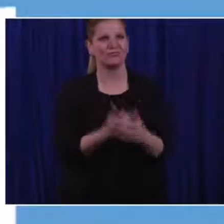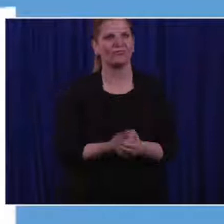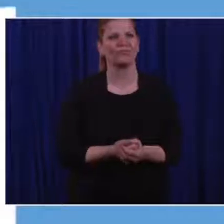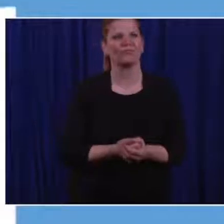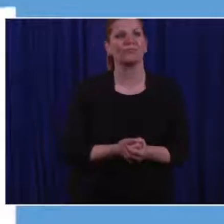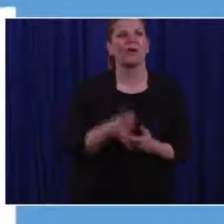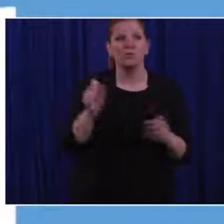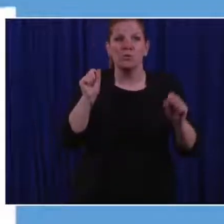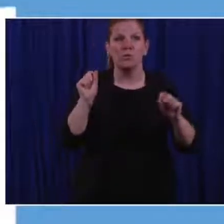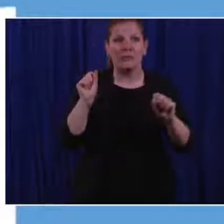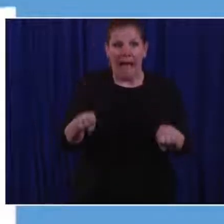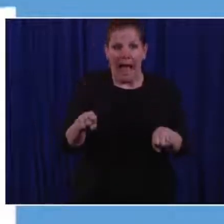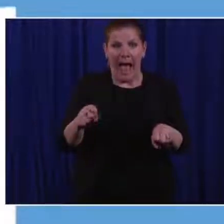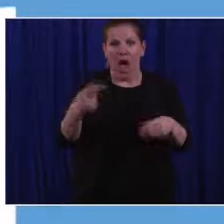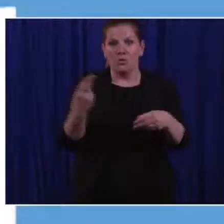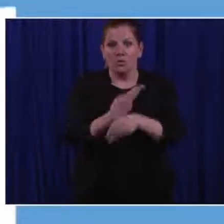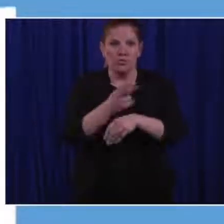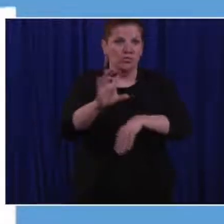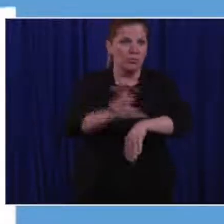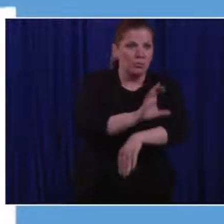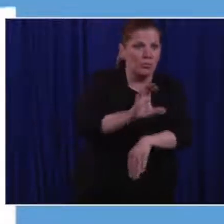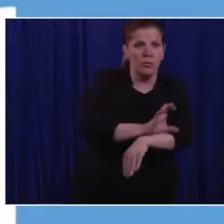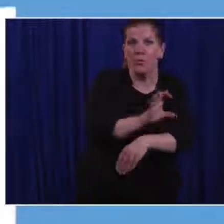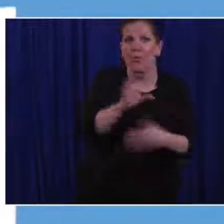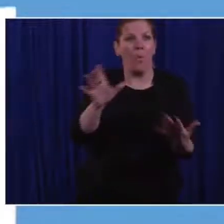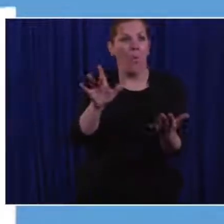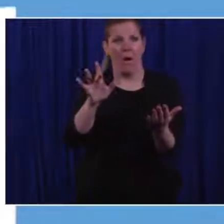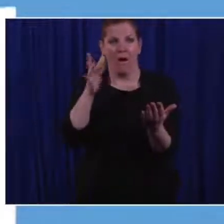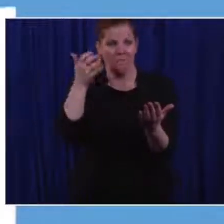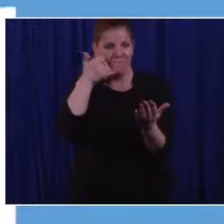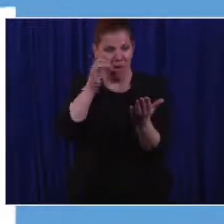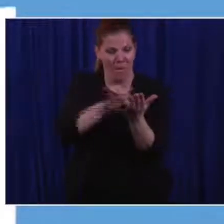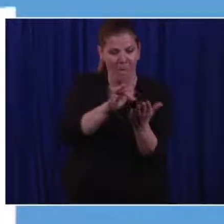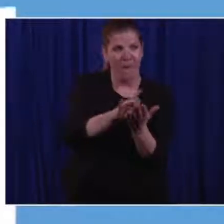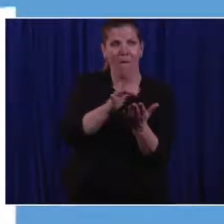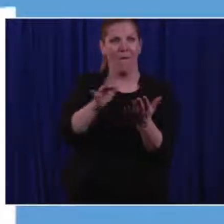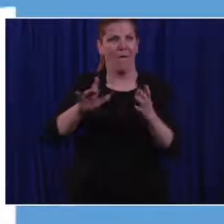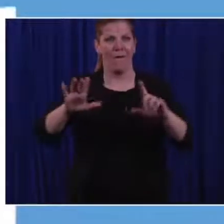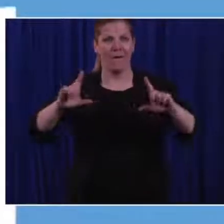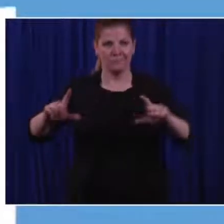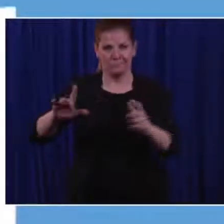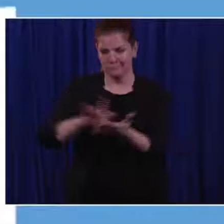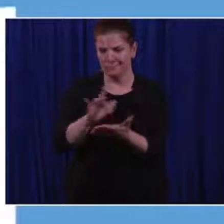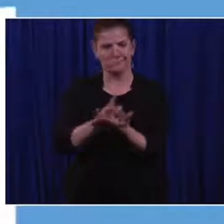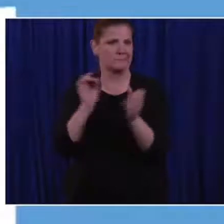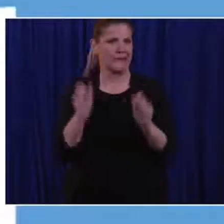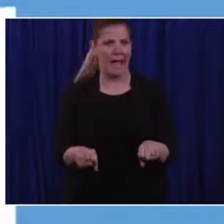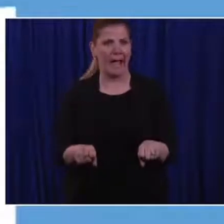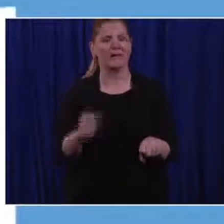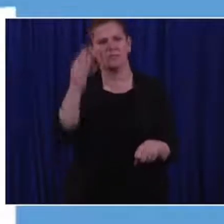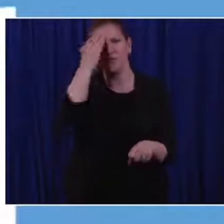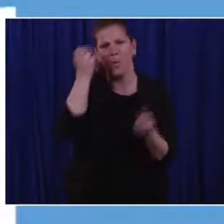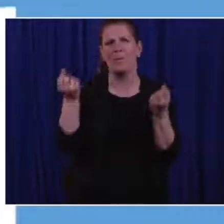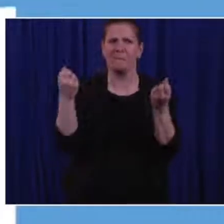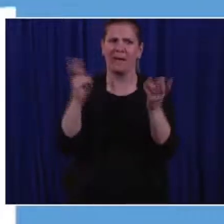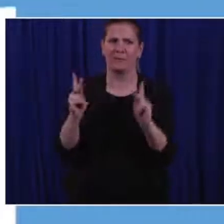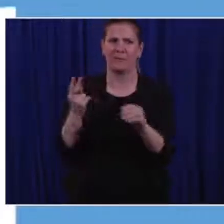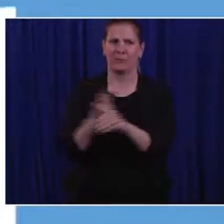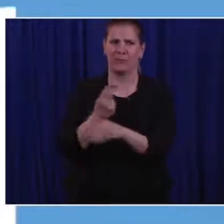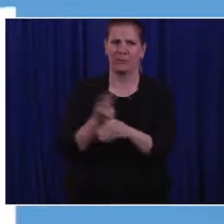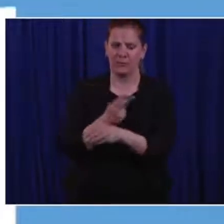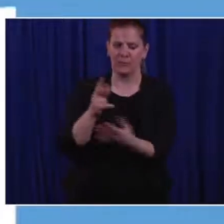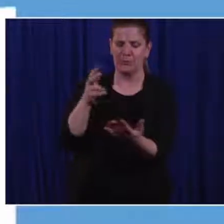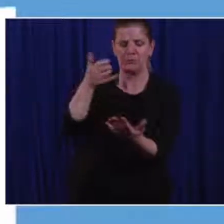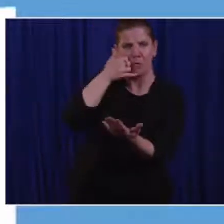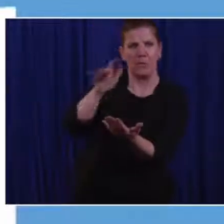mobile devices, since 60% of our traffic is on the use of a mobile device. There are special sections